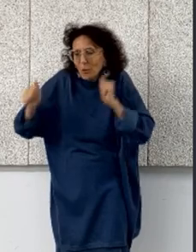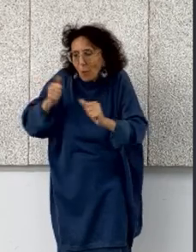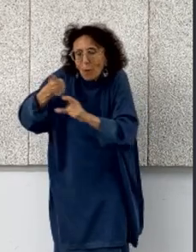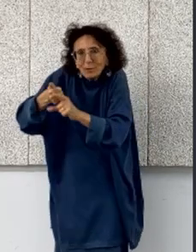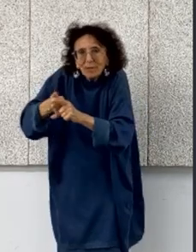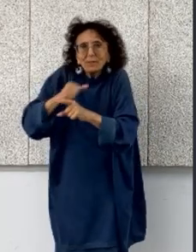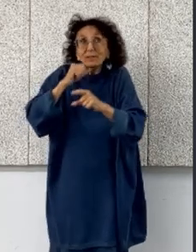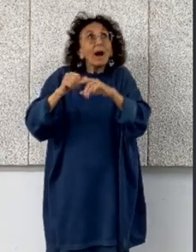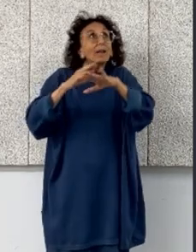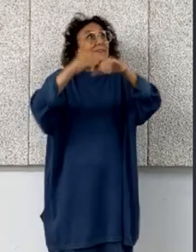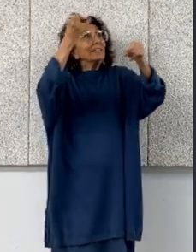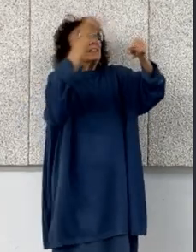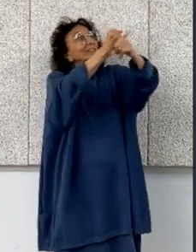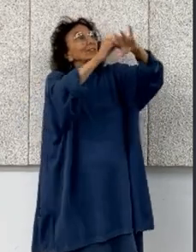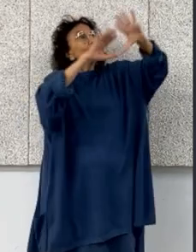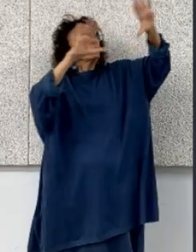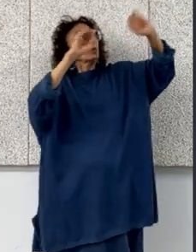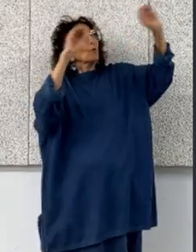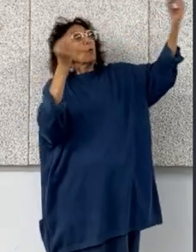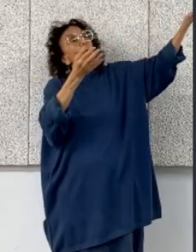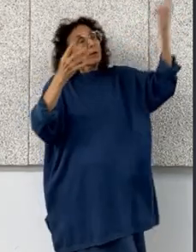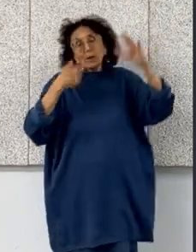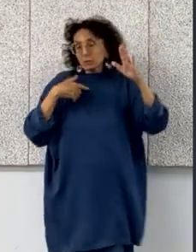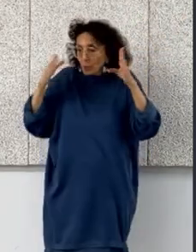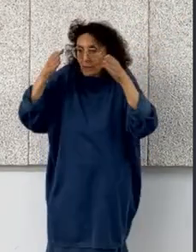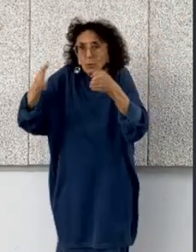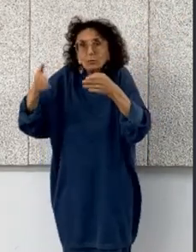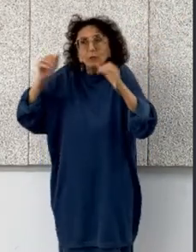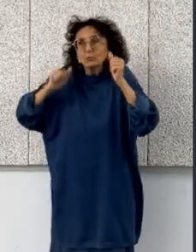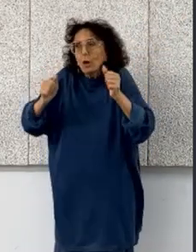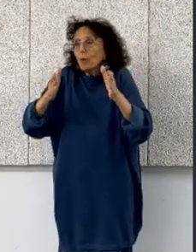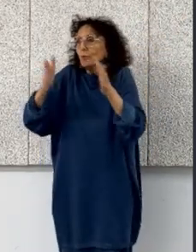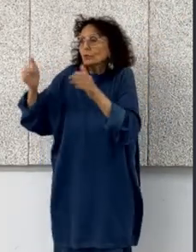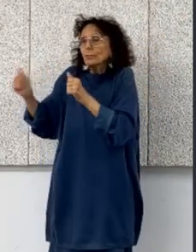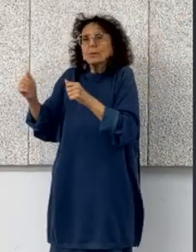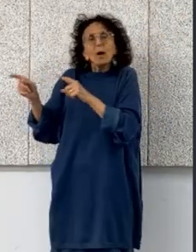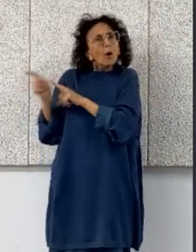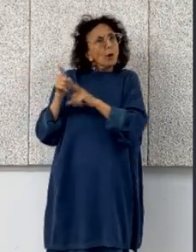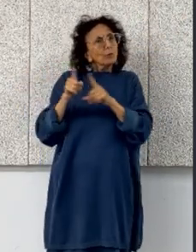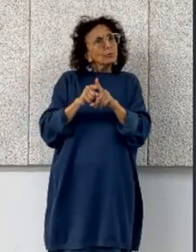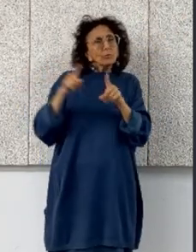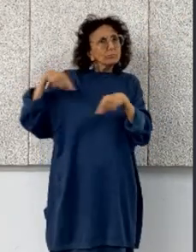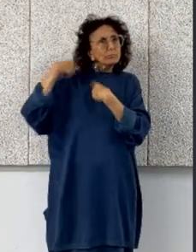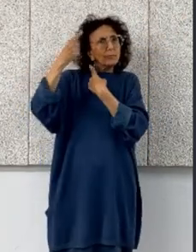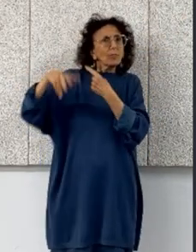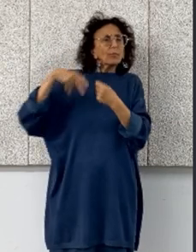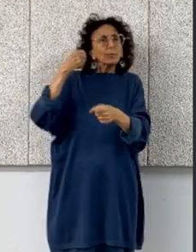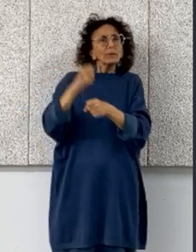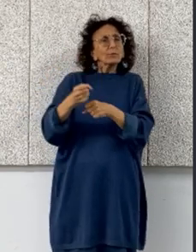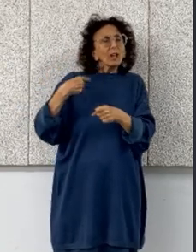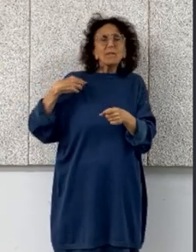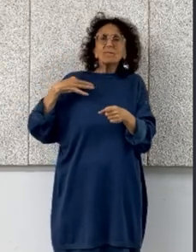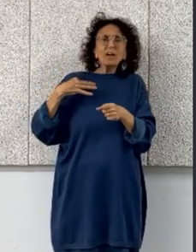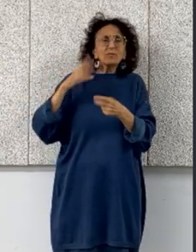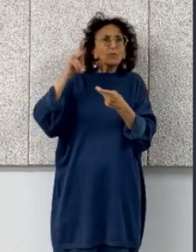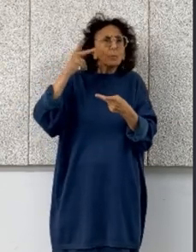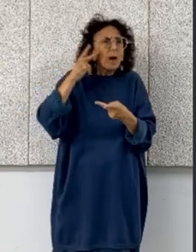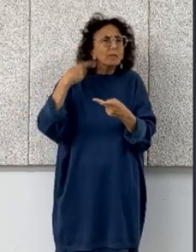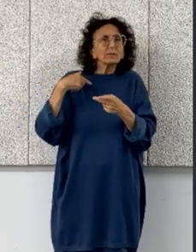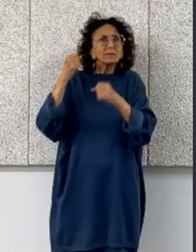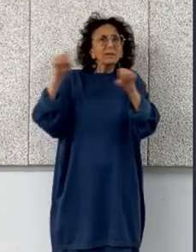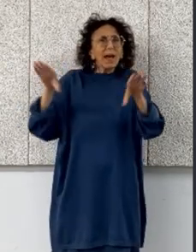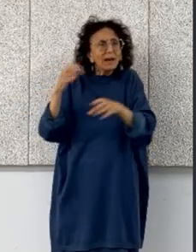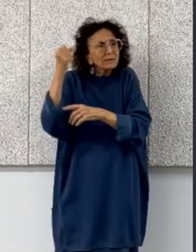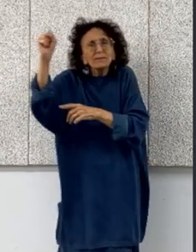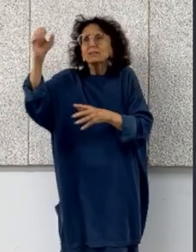around it. But I also, I've done a lot of work around politics and activism over the years as a volunteer. And I've